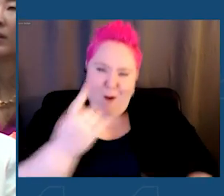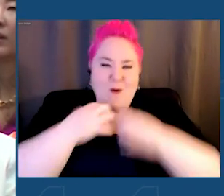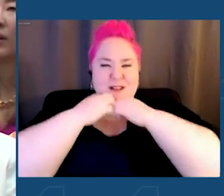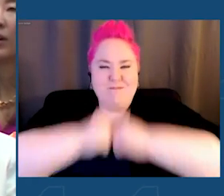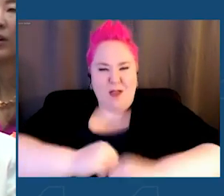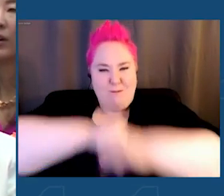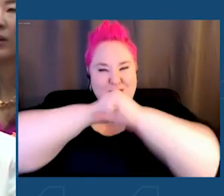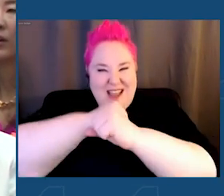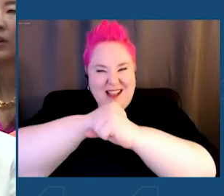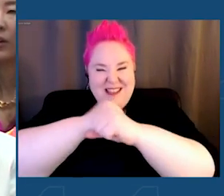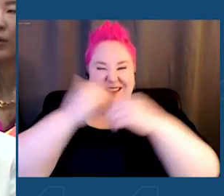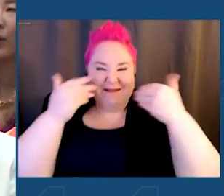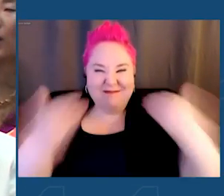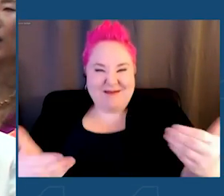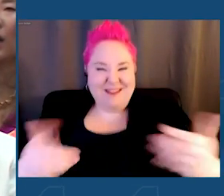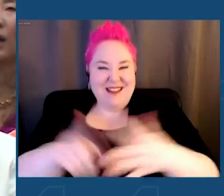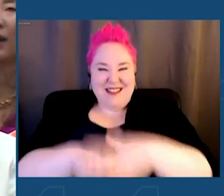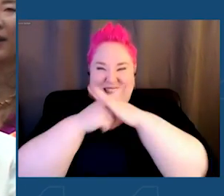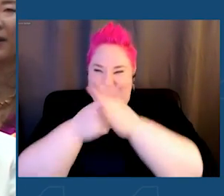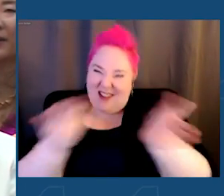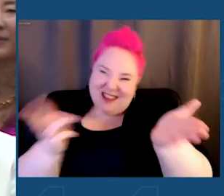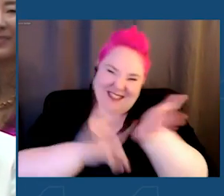this done, New York. Let's sign the bills.